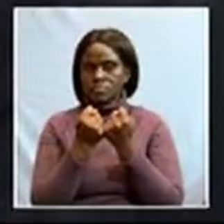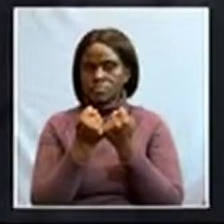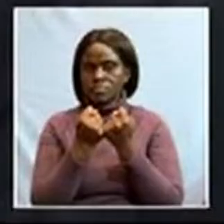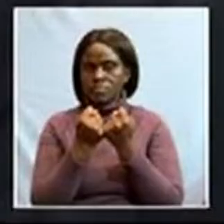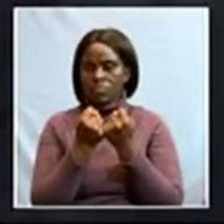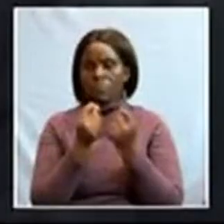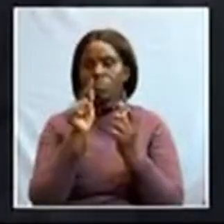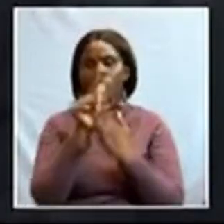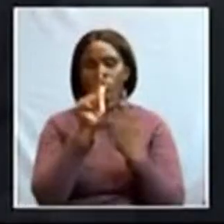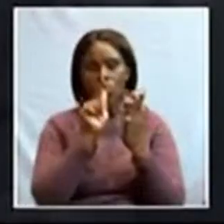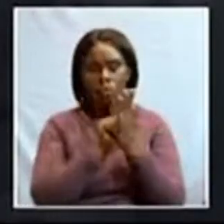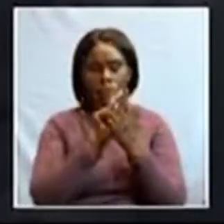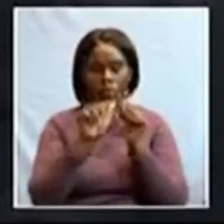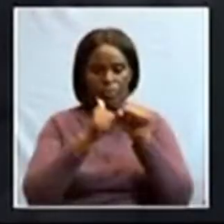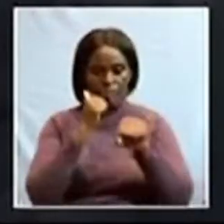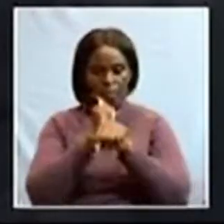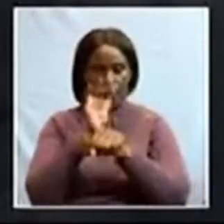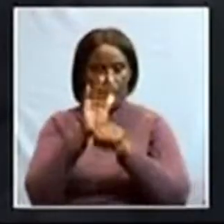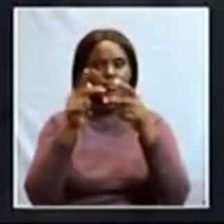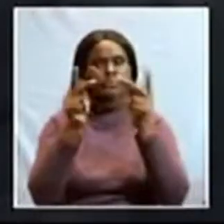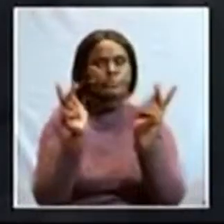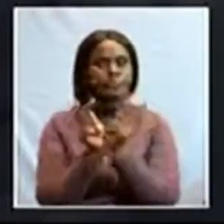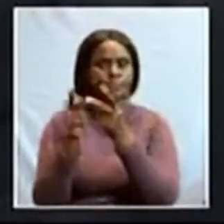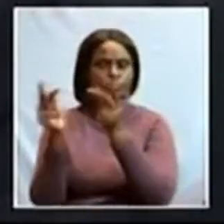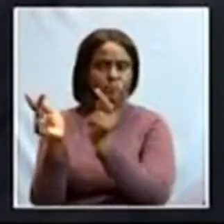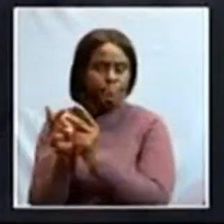The law establishes your positions,